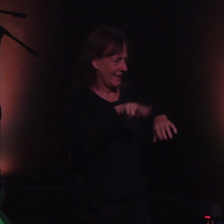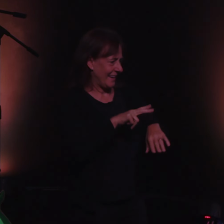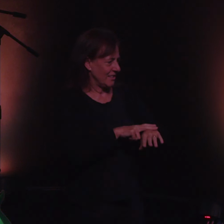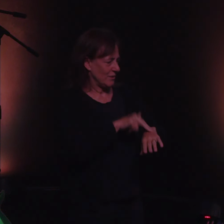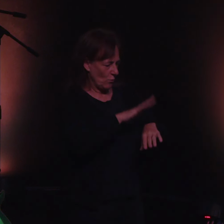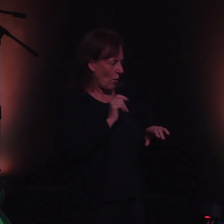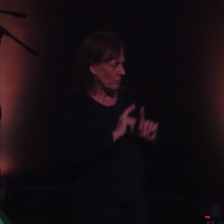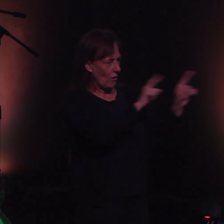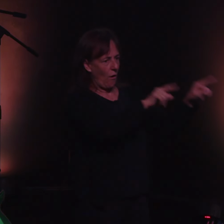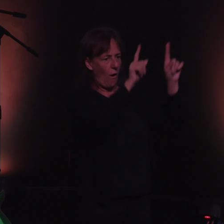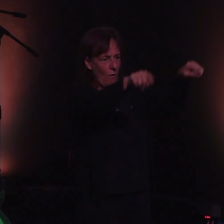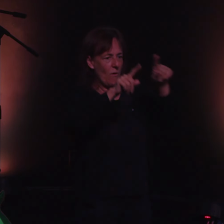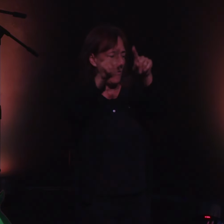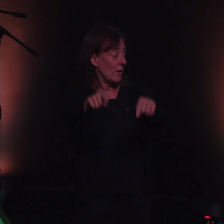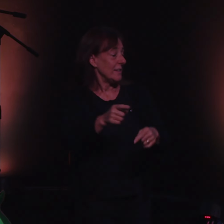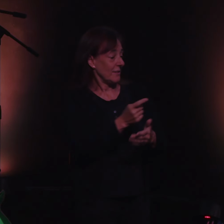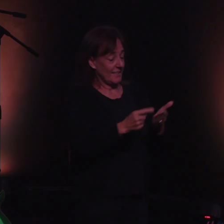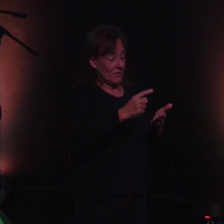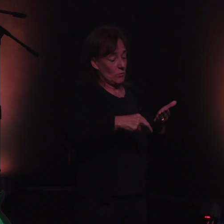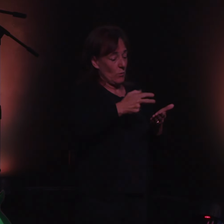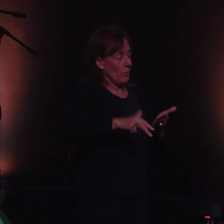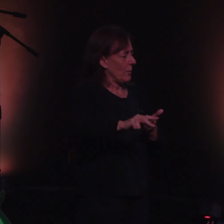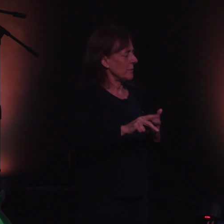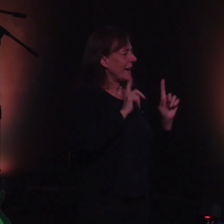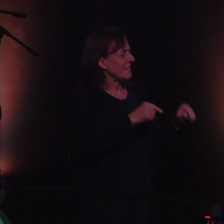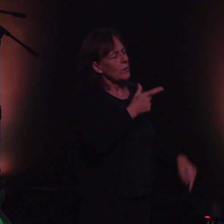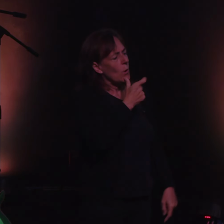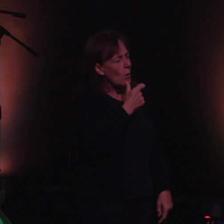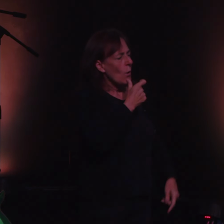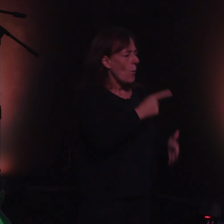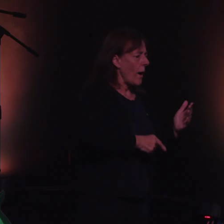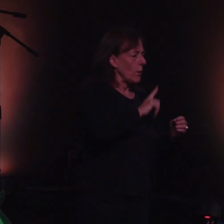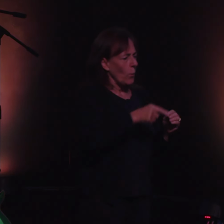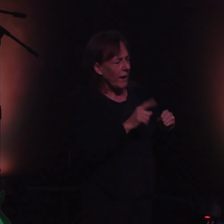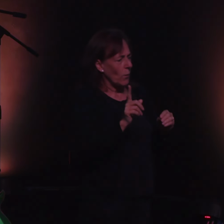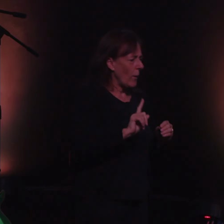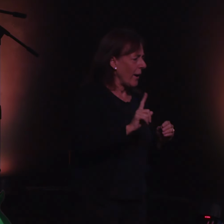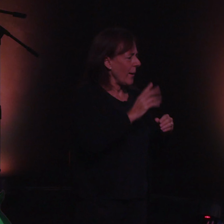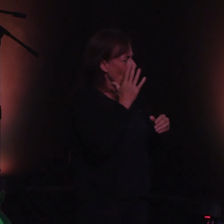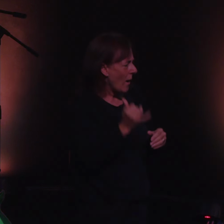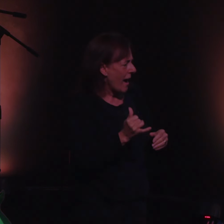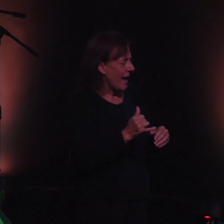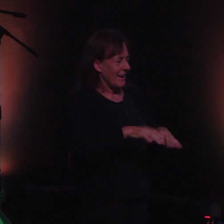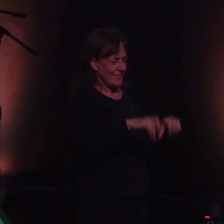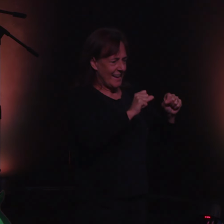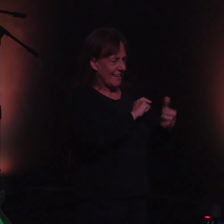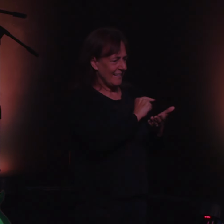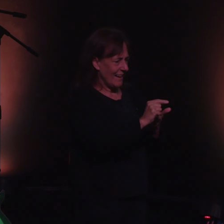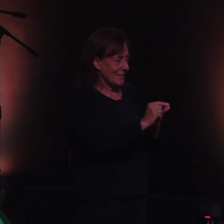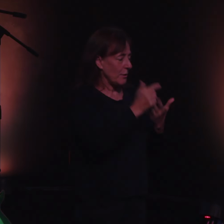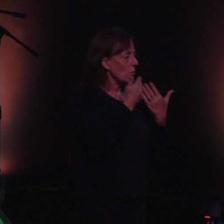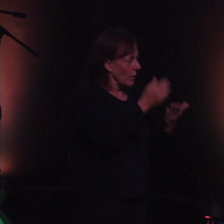go. And so over the next few weeks, we said we're going to answer the who, what, when, where, why, and how of taking the gospel, the